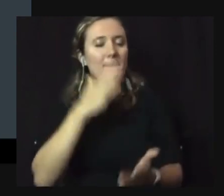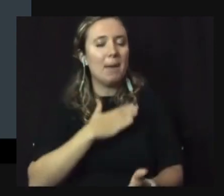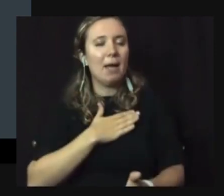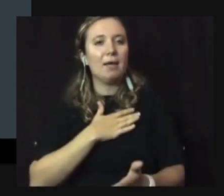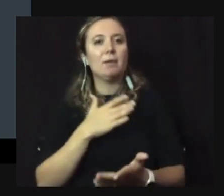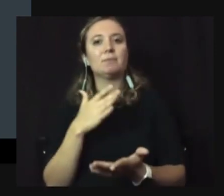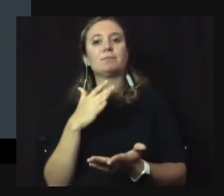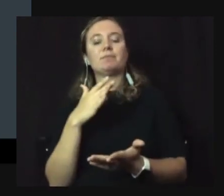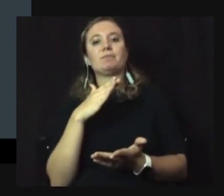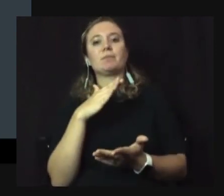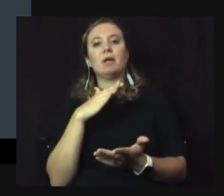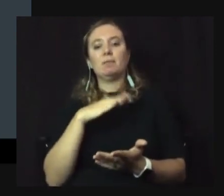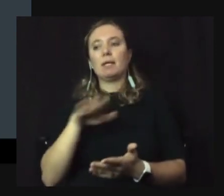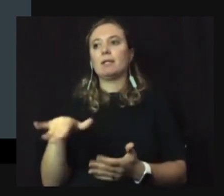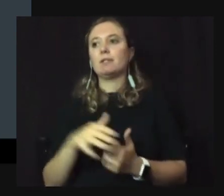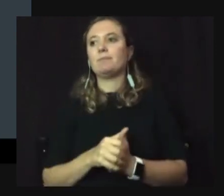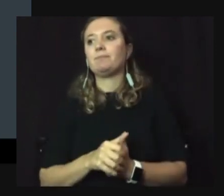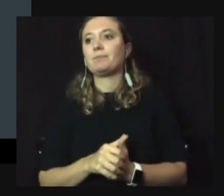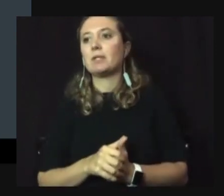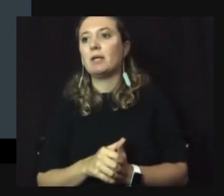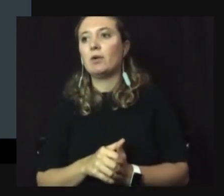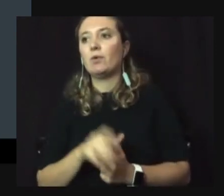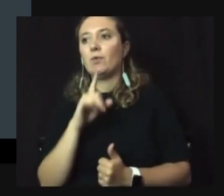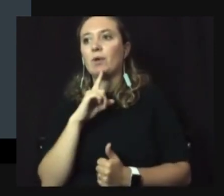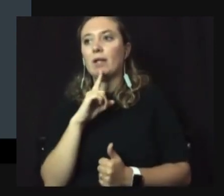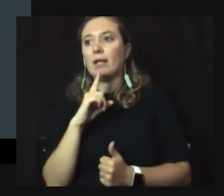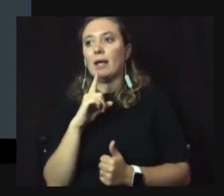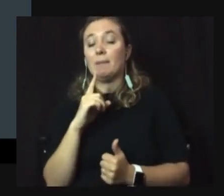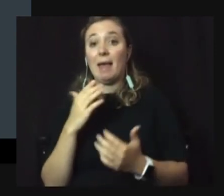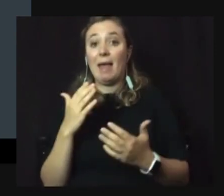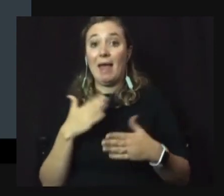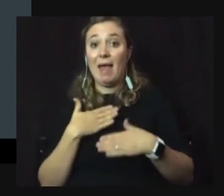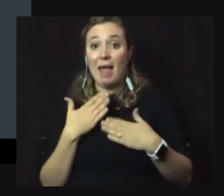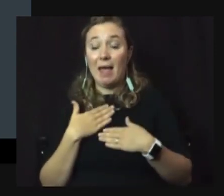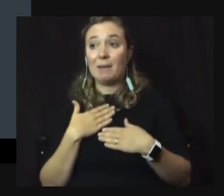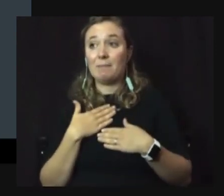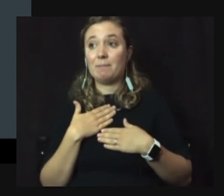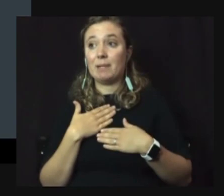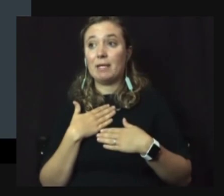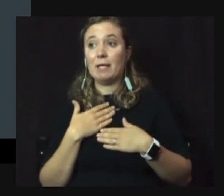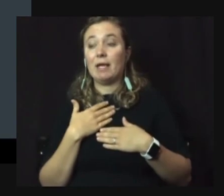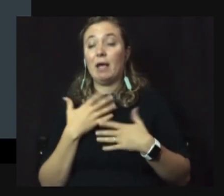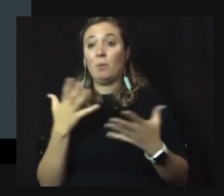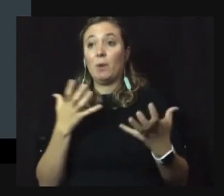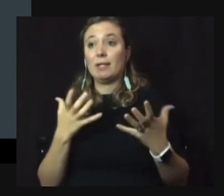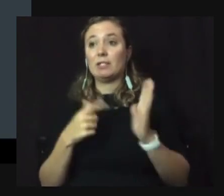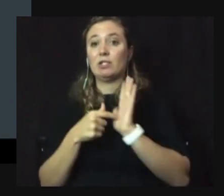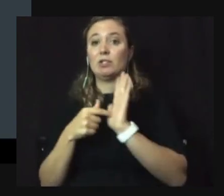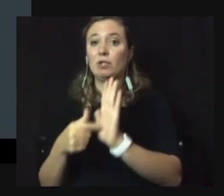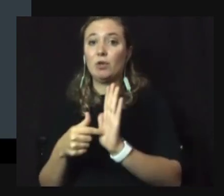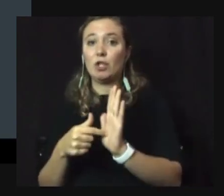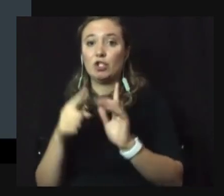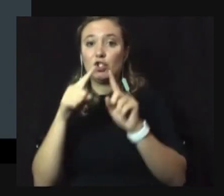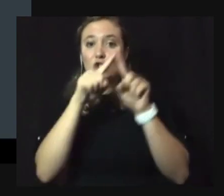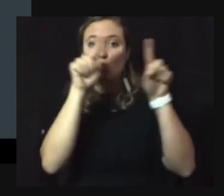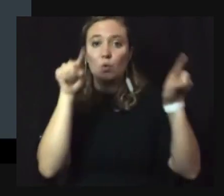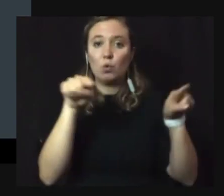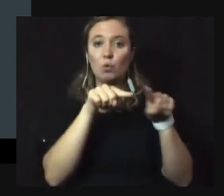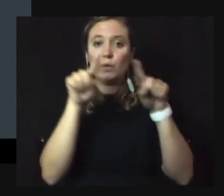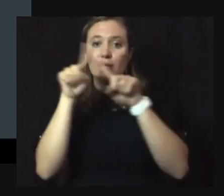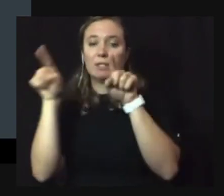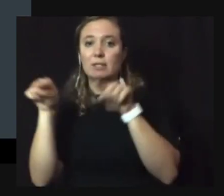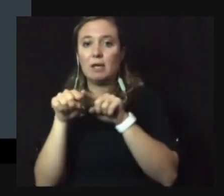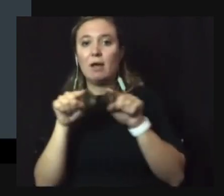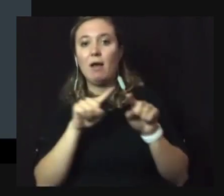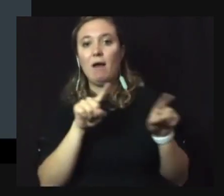to introduce today the zones of neurodivergent co-regulation and the importance of